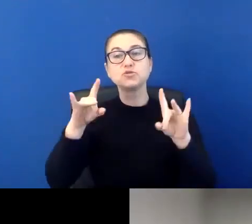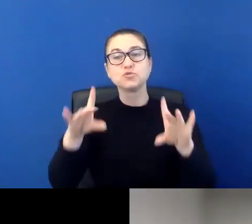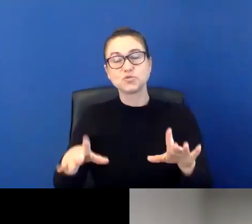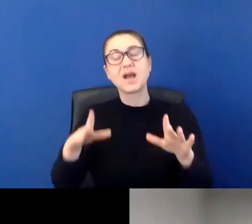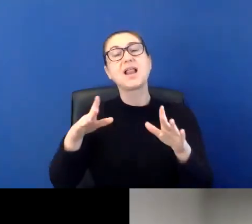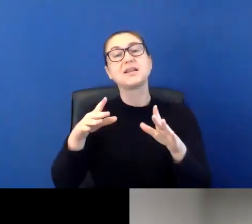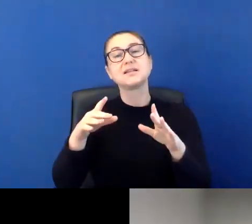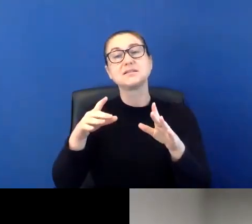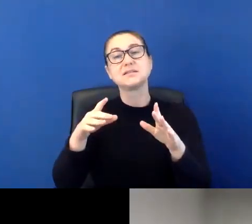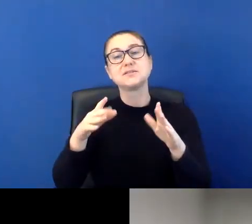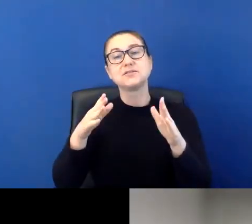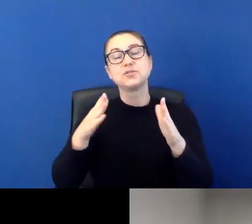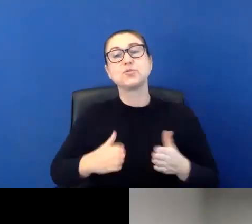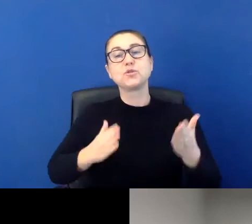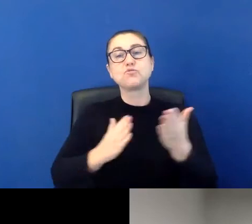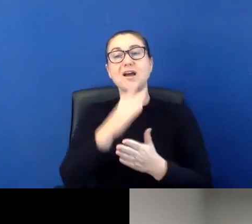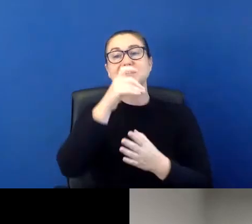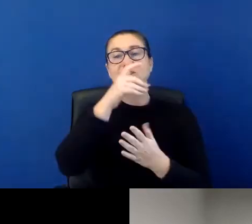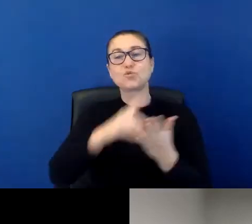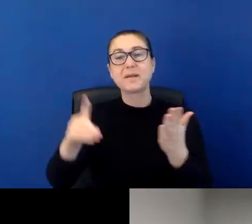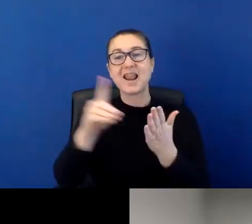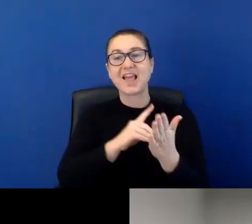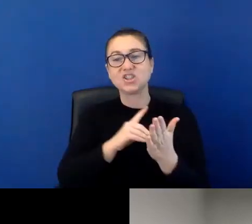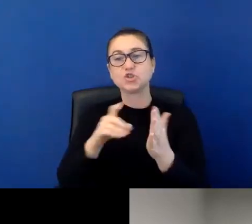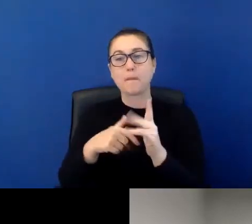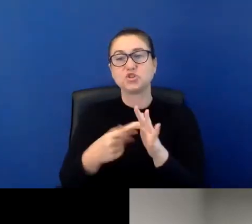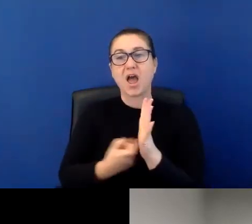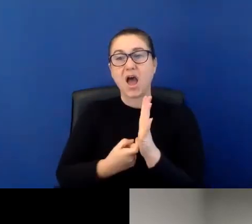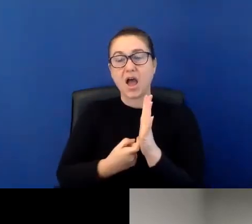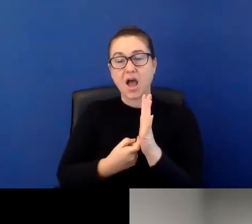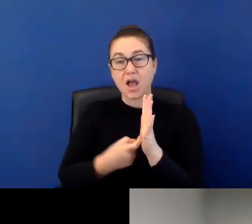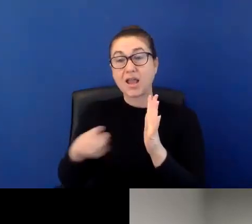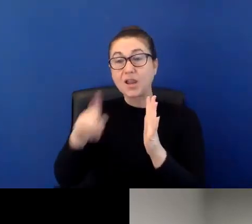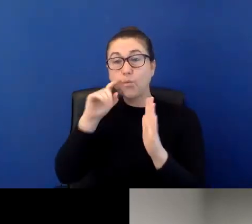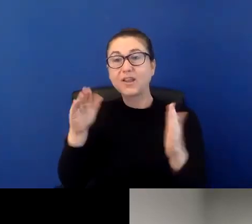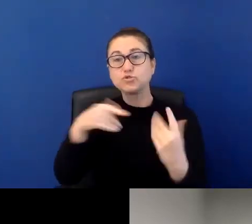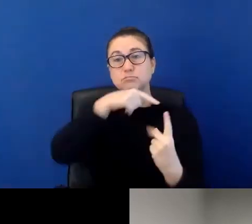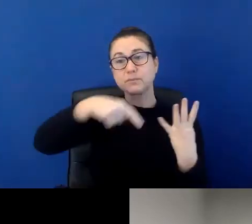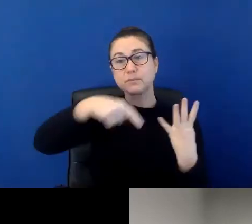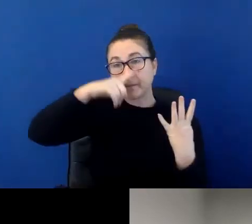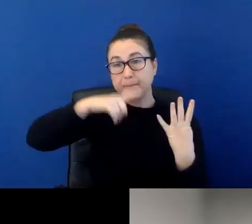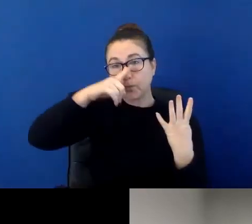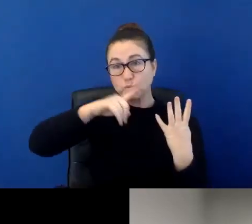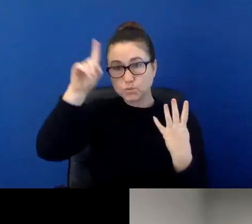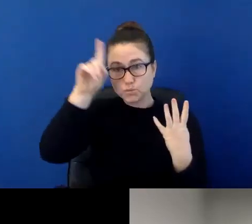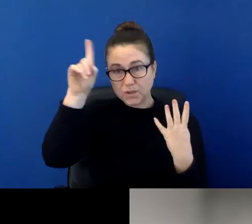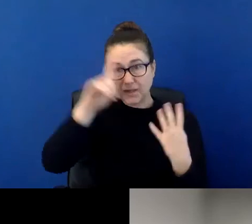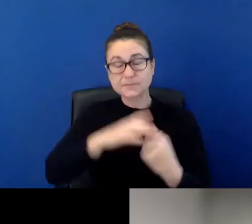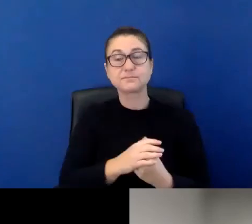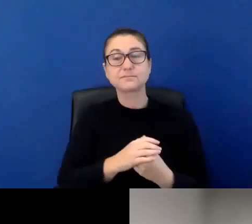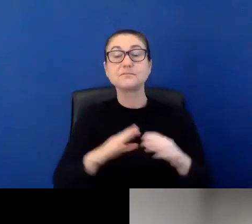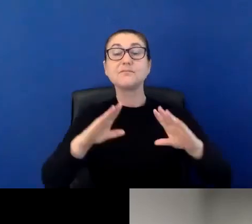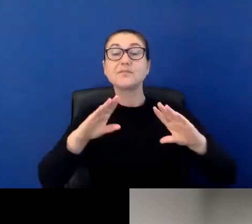Commissioner. And he will introduce some of our fellow panellists today. And then